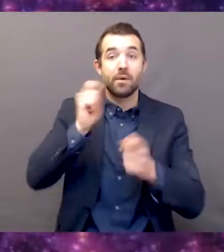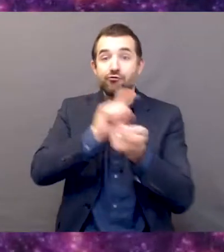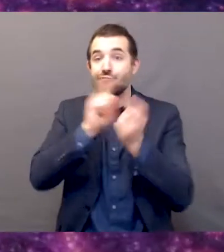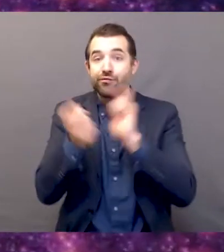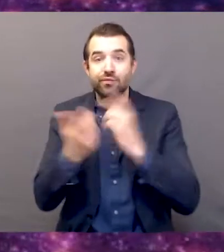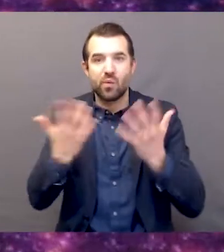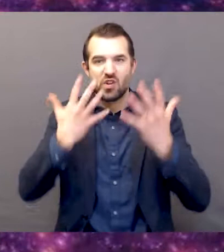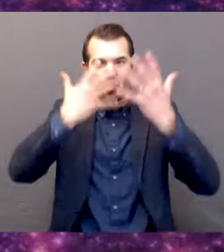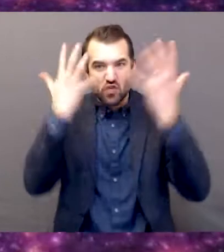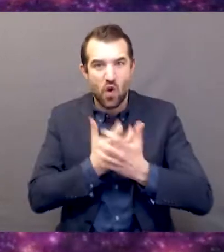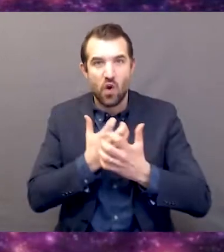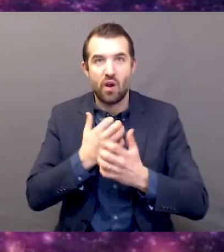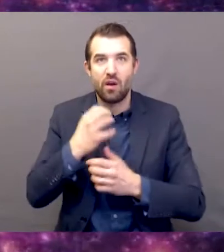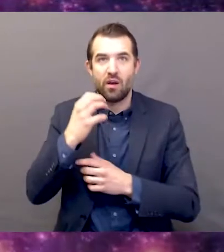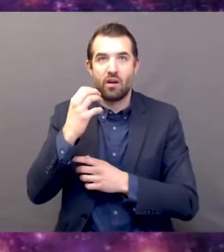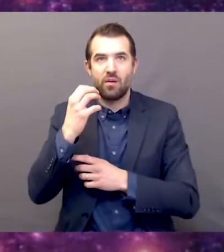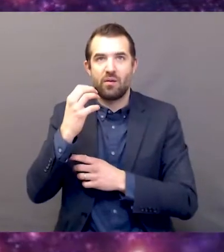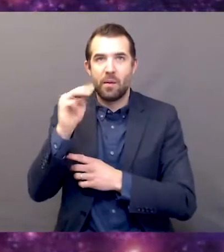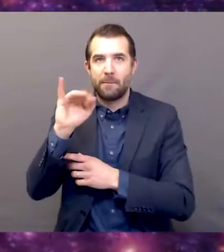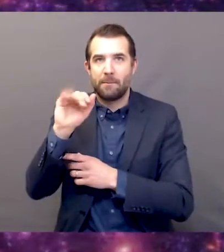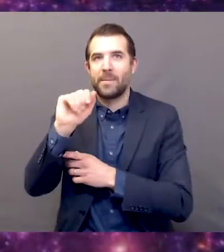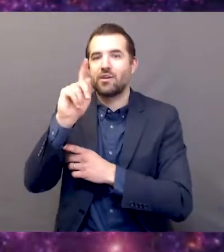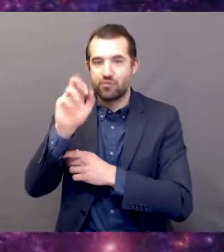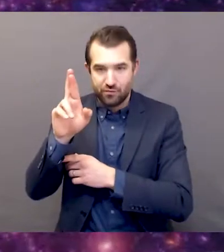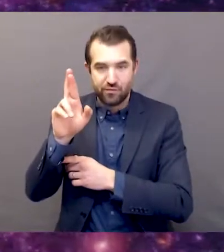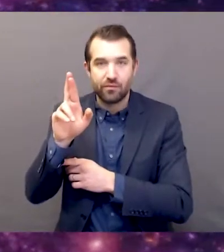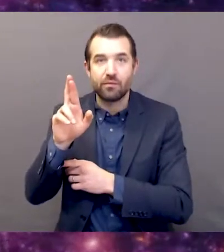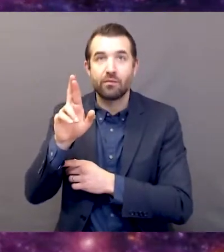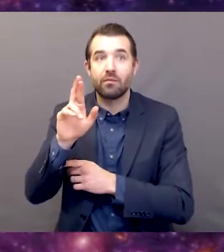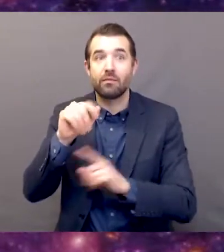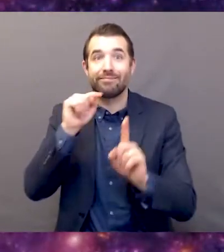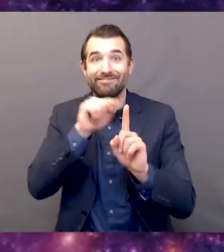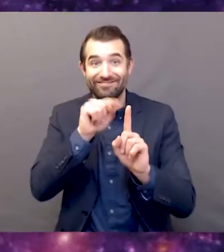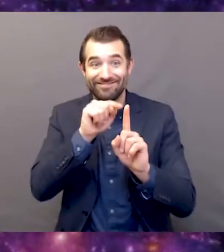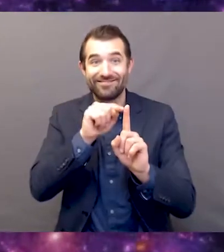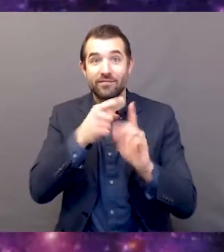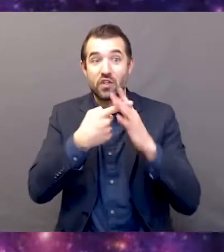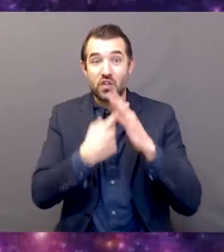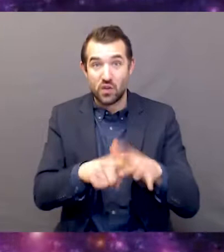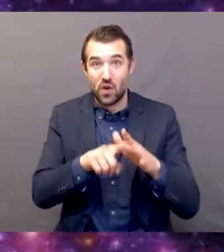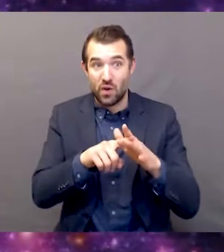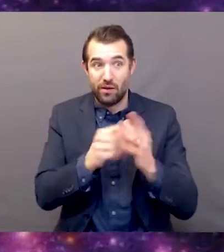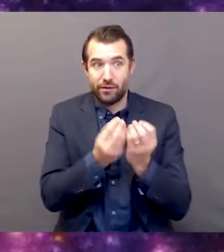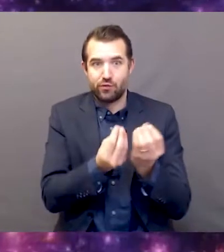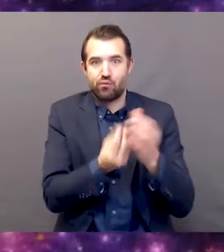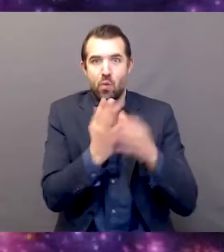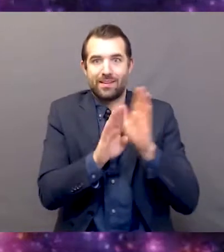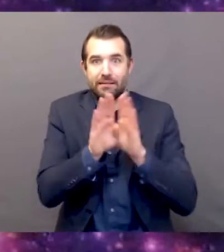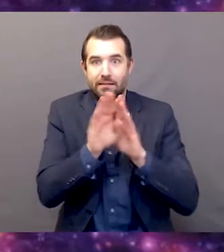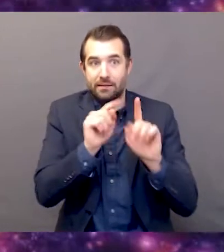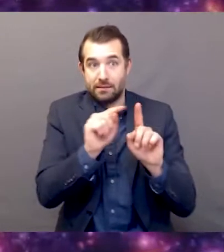matter. These fluctuations in matter, seen through the microwave background, are the seeds of all the structure that we observe in the